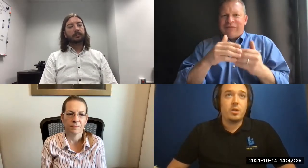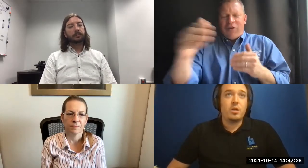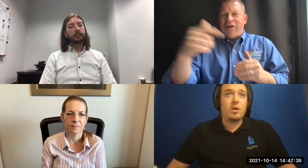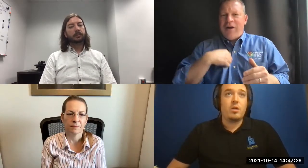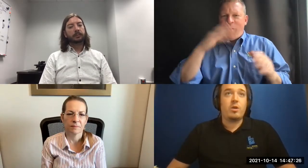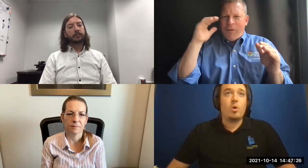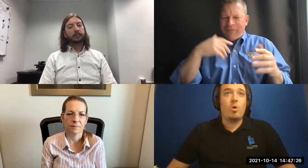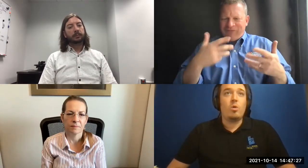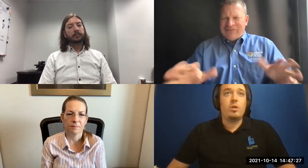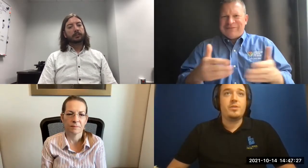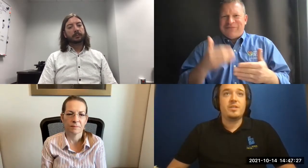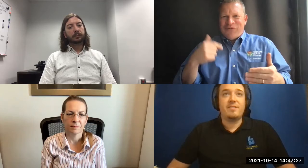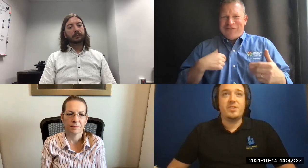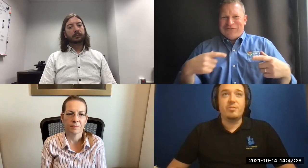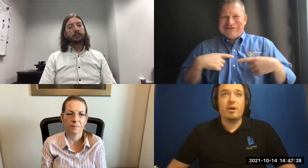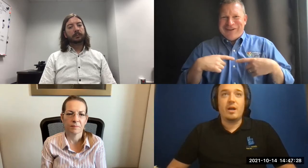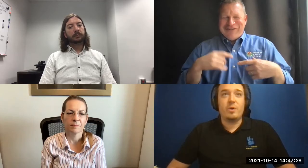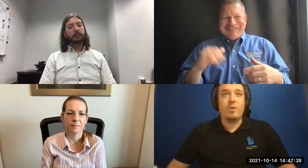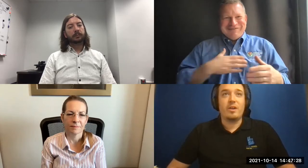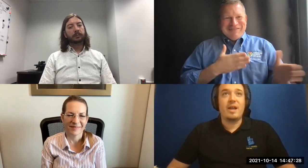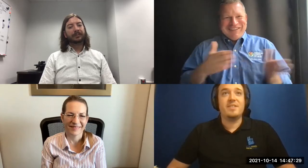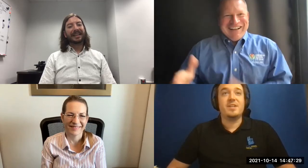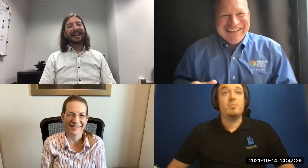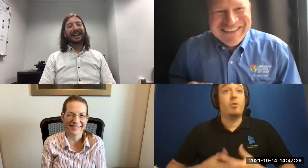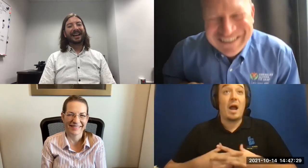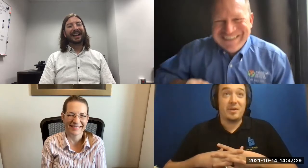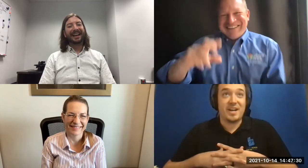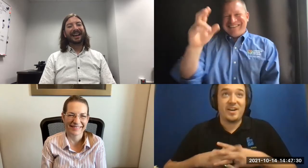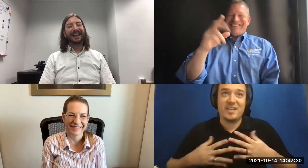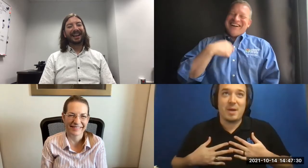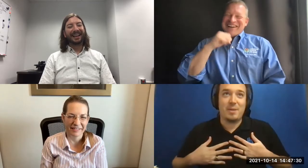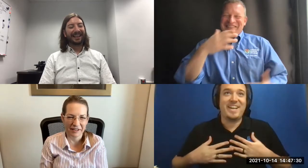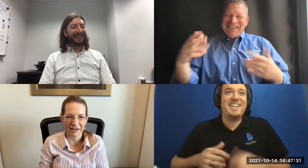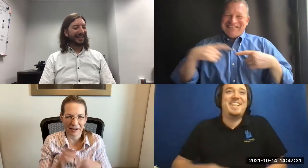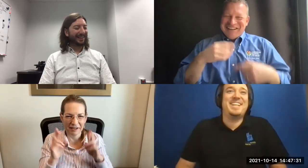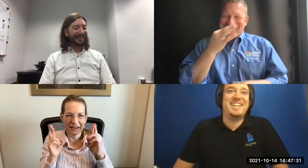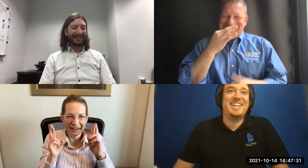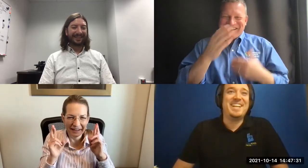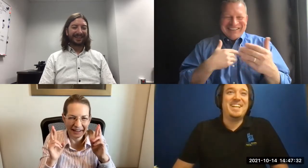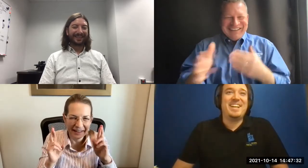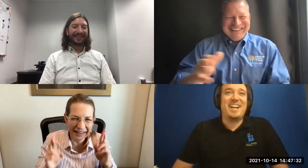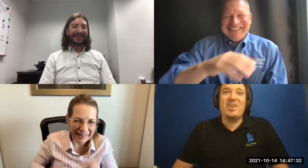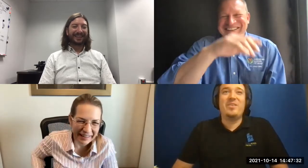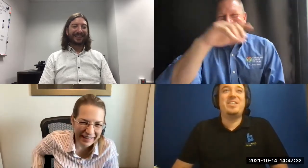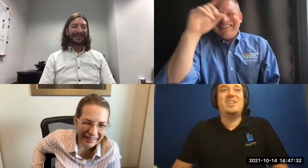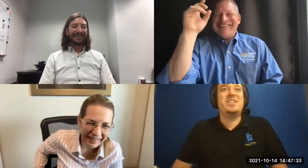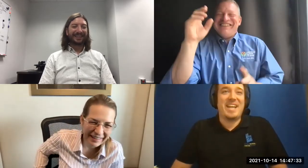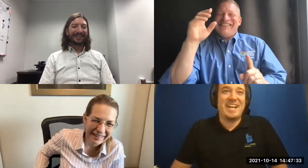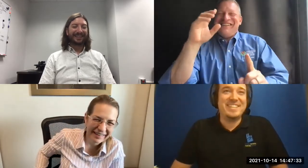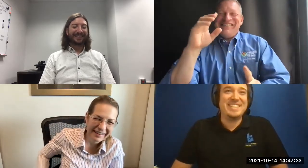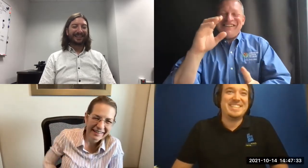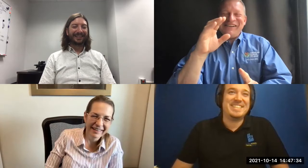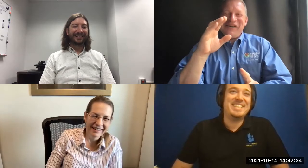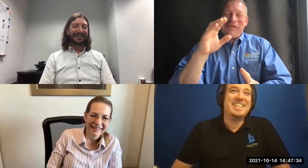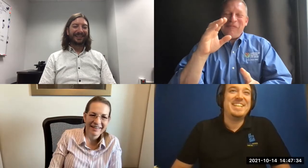time. The goal is not to have this too far out. We want to have this done before I retire. That's my plan. I don't want to retire soon